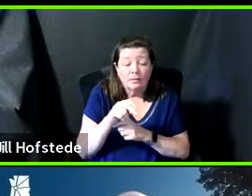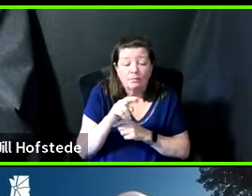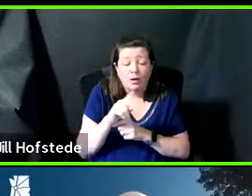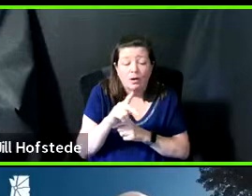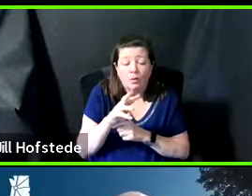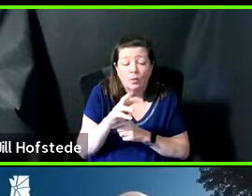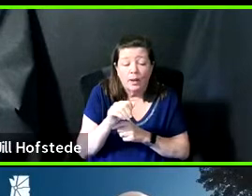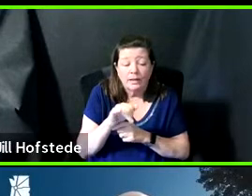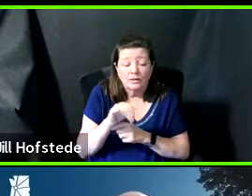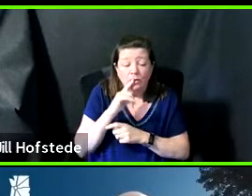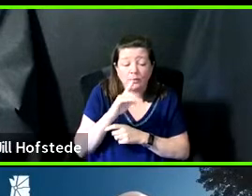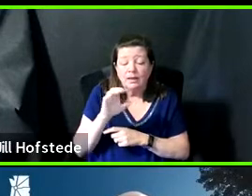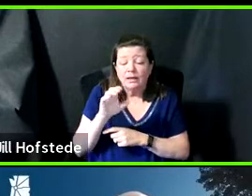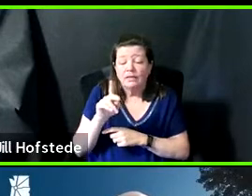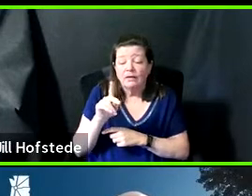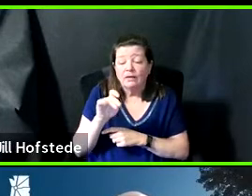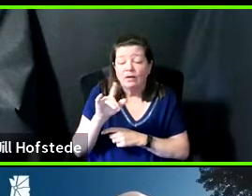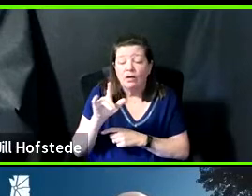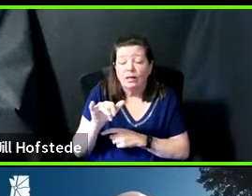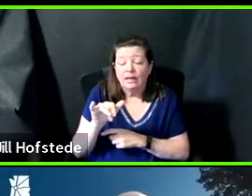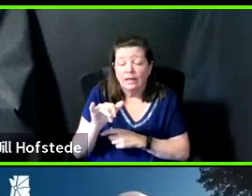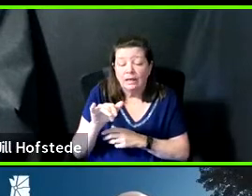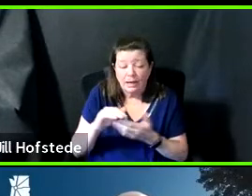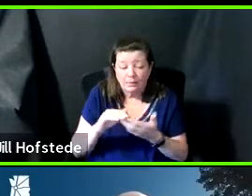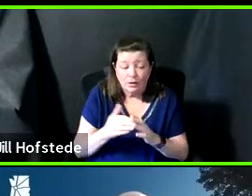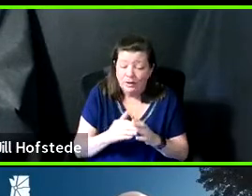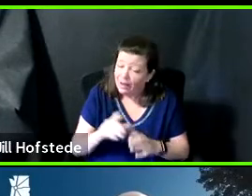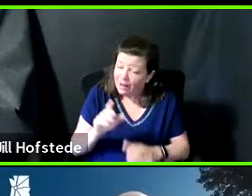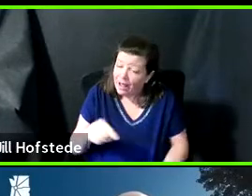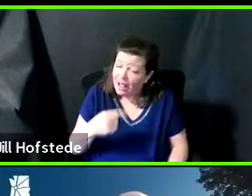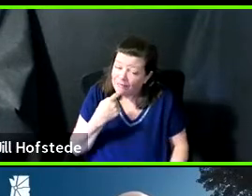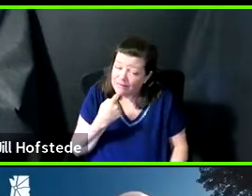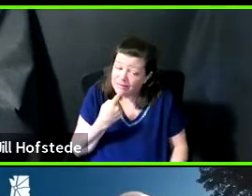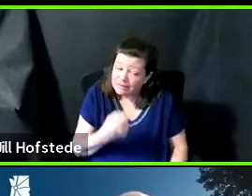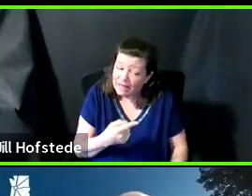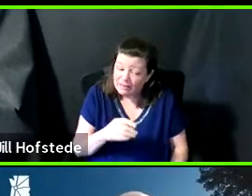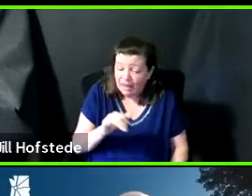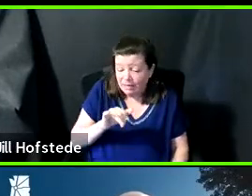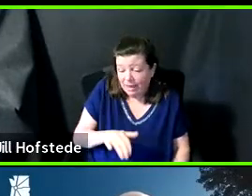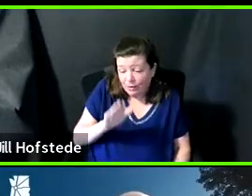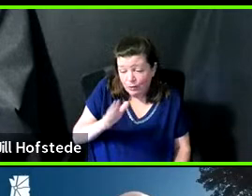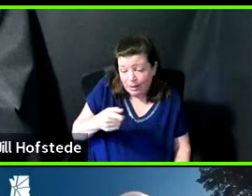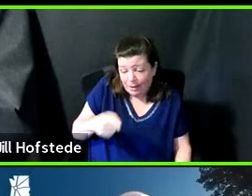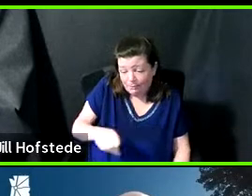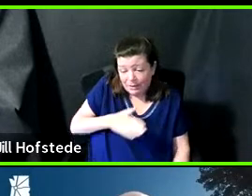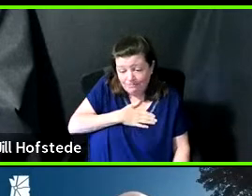neighborhood. I had to say that because I live in Cully, so I'm like, now it's going to be in my neighborhood.